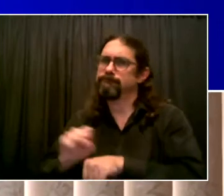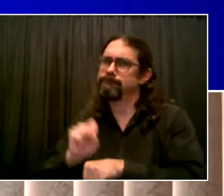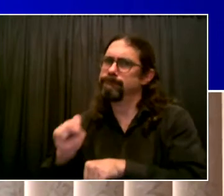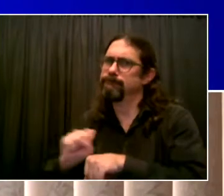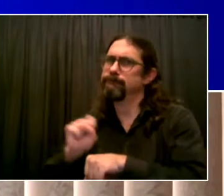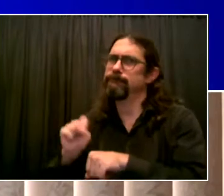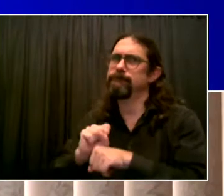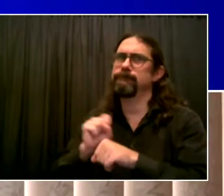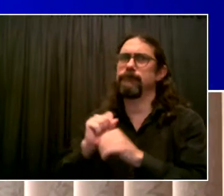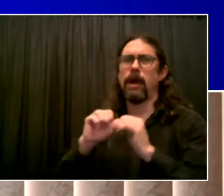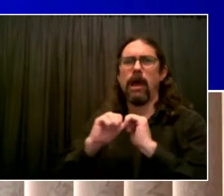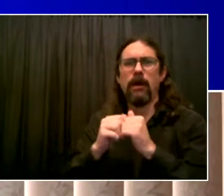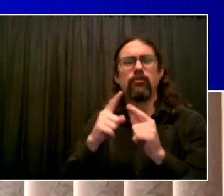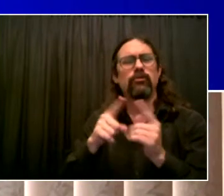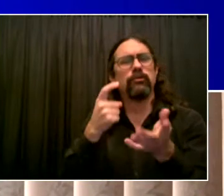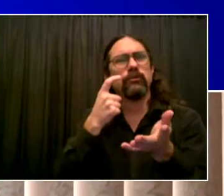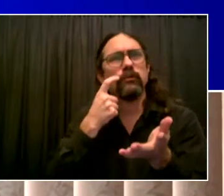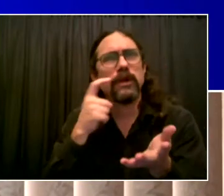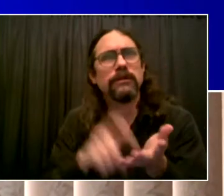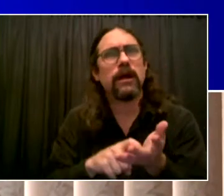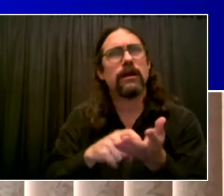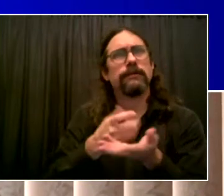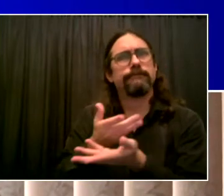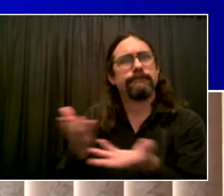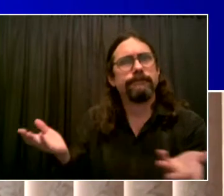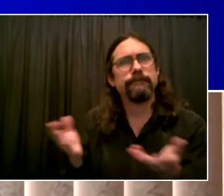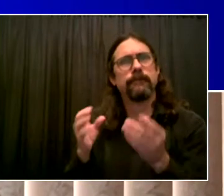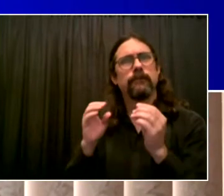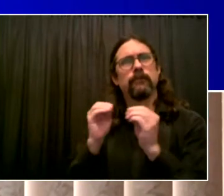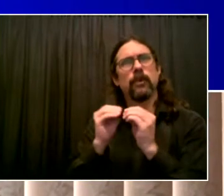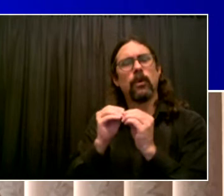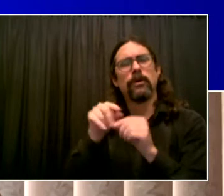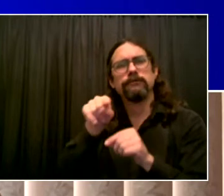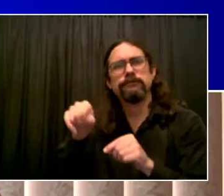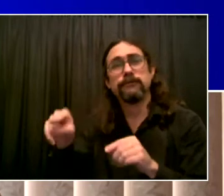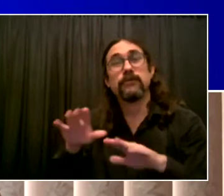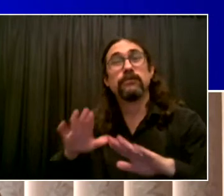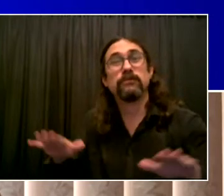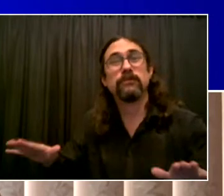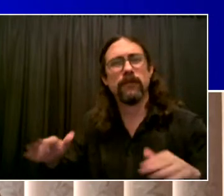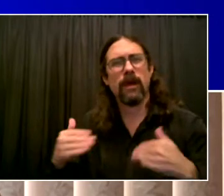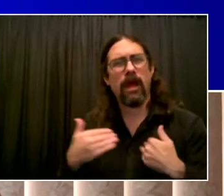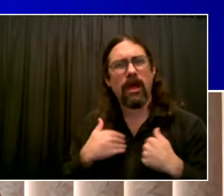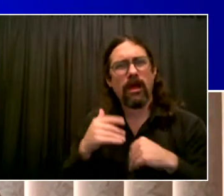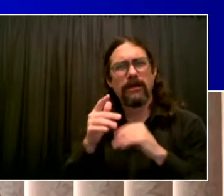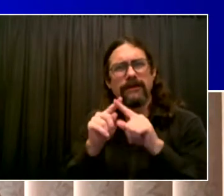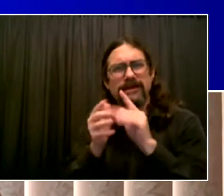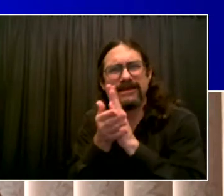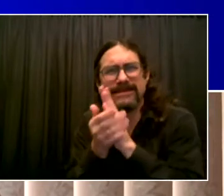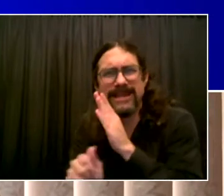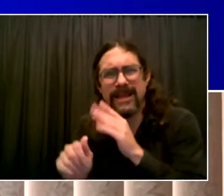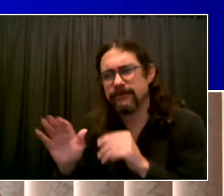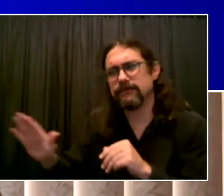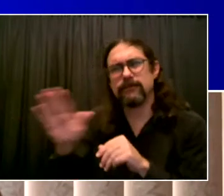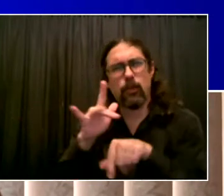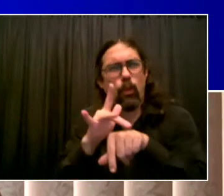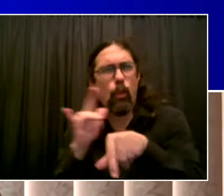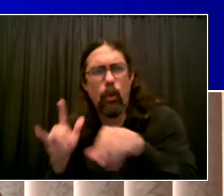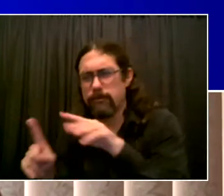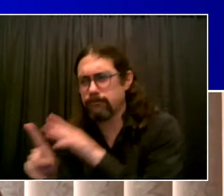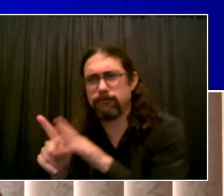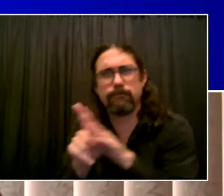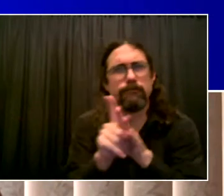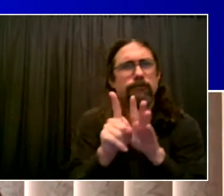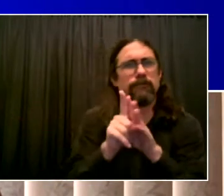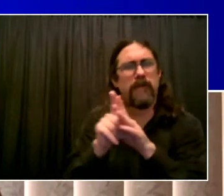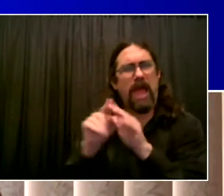And I believe there are tens of thousands more kids who have a talent. Maybe it's in one subject like science or math, whatever it may be, but a talent that can be